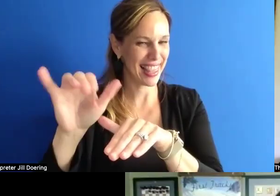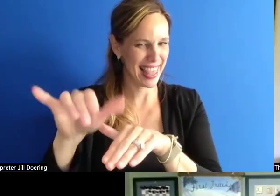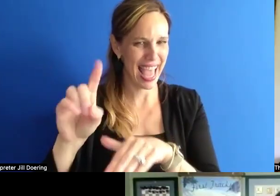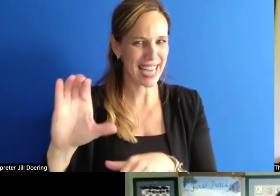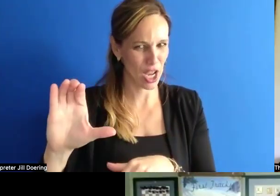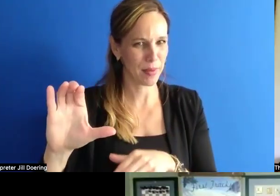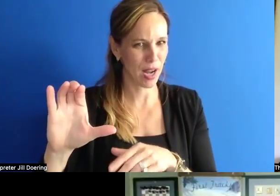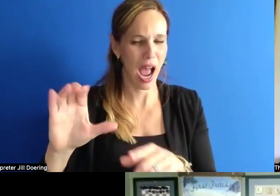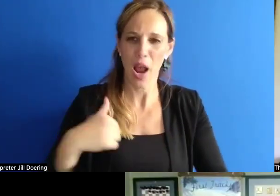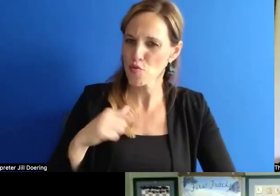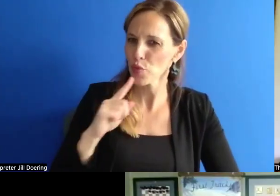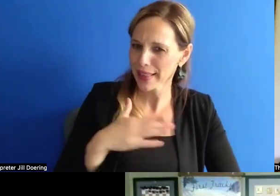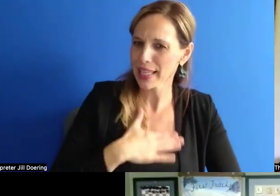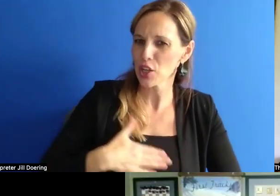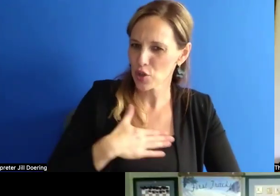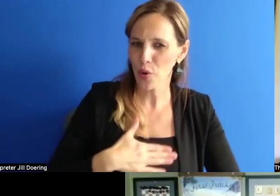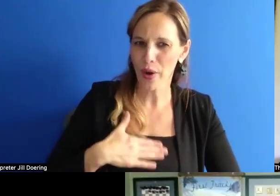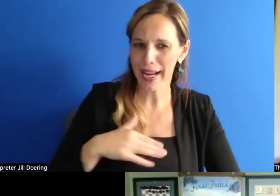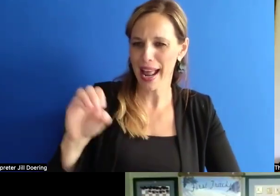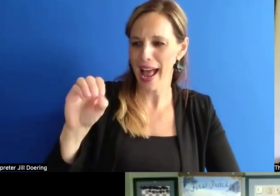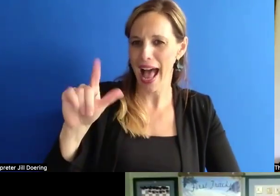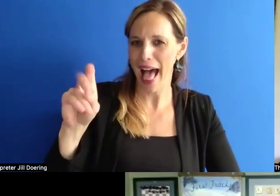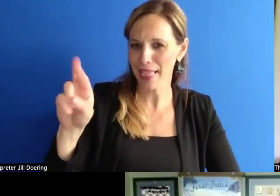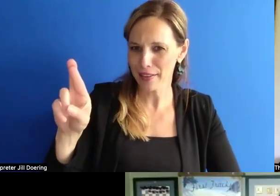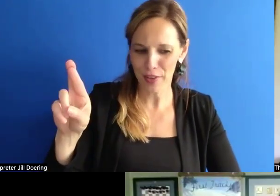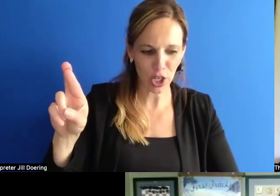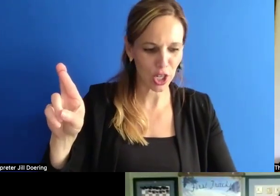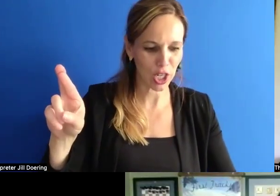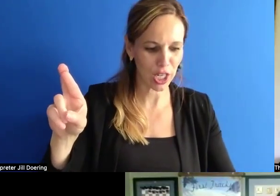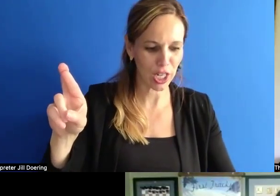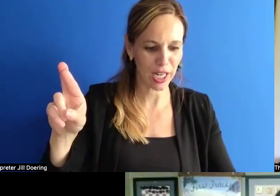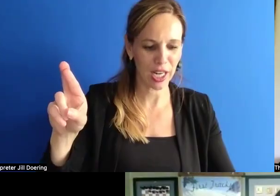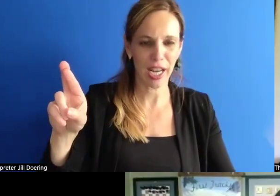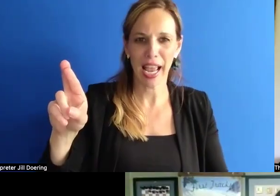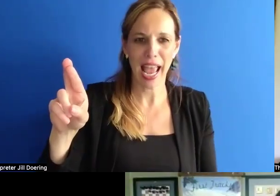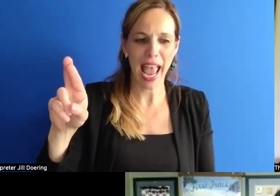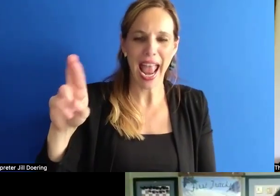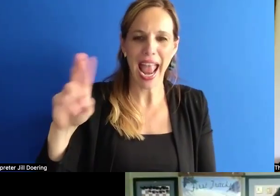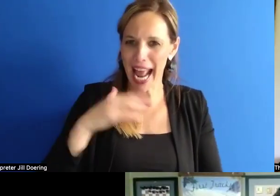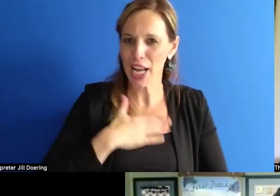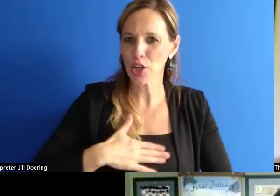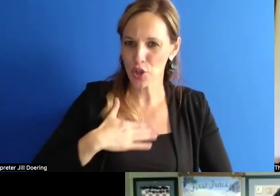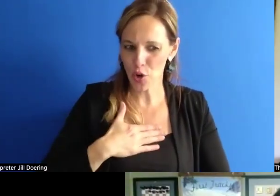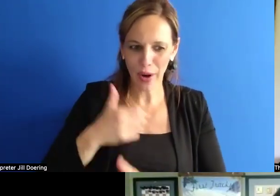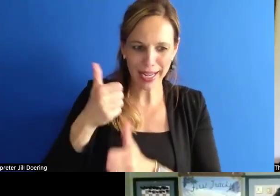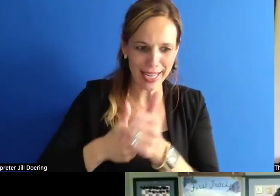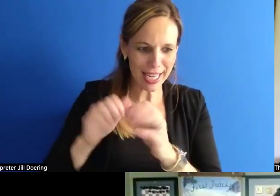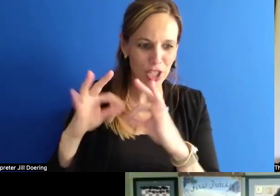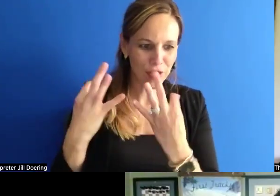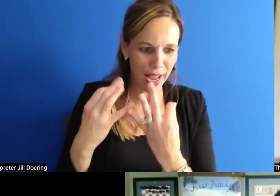really enjoyed all of it, and I really enjoyed each family for their